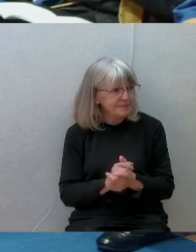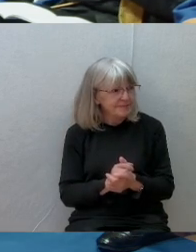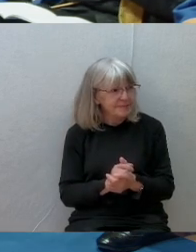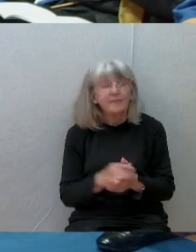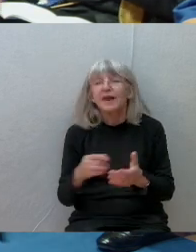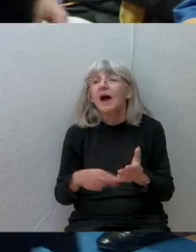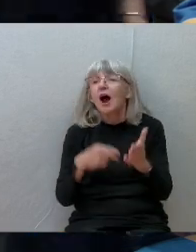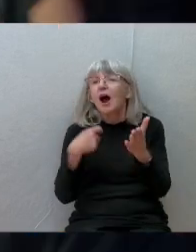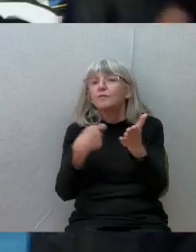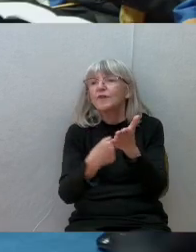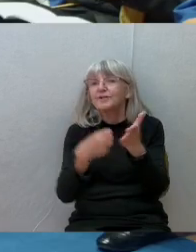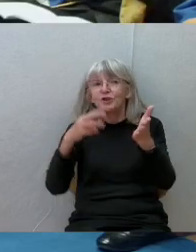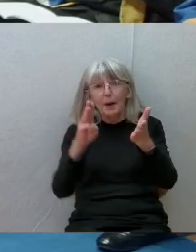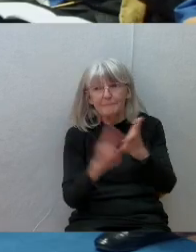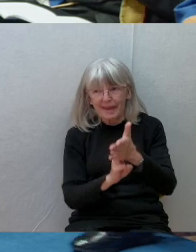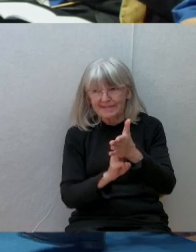Rachel Menzies.